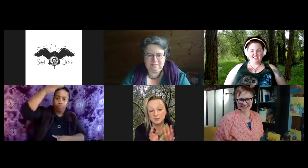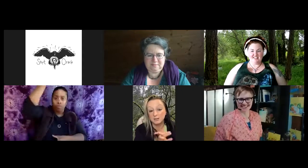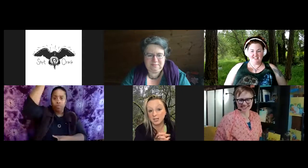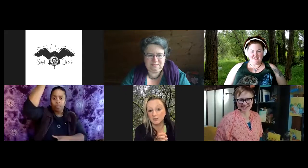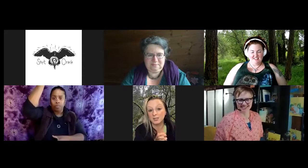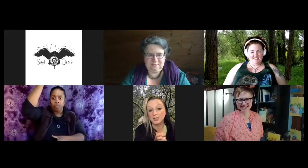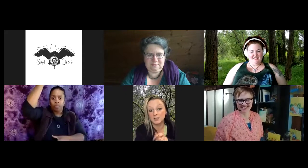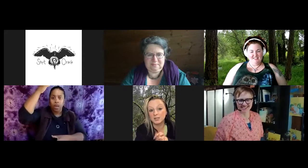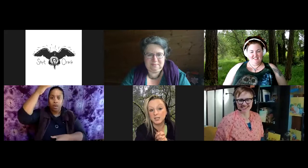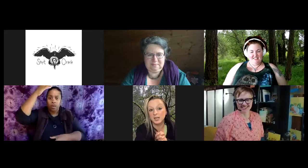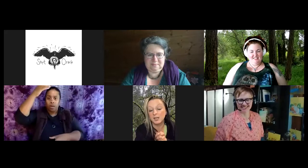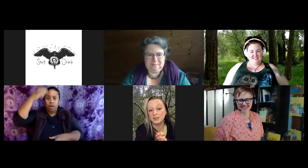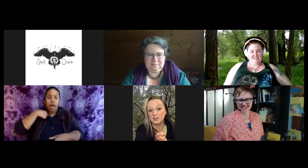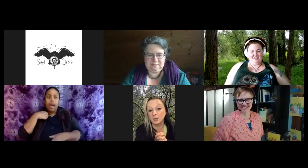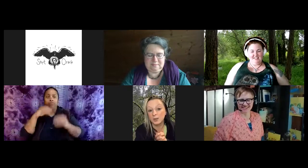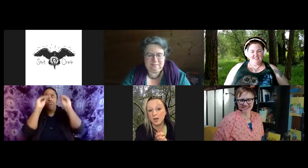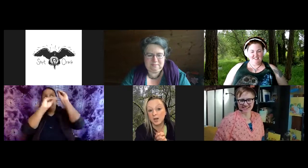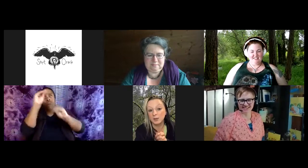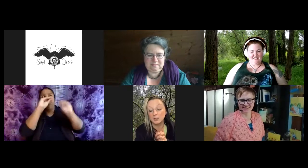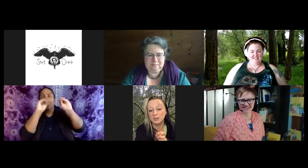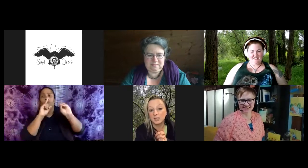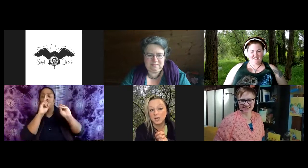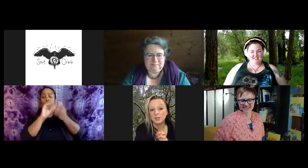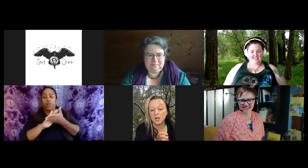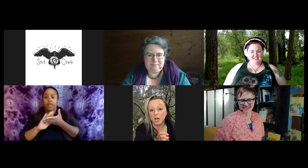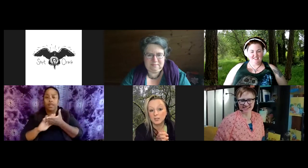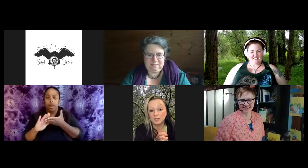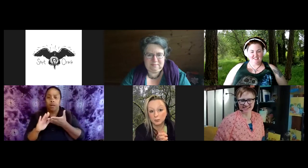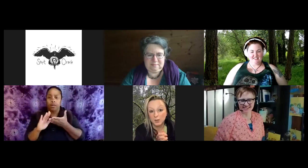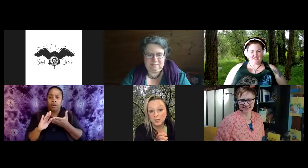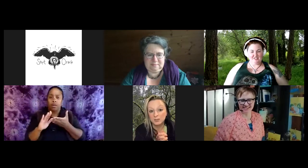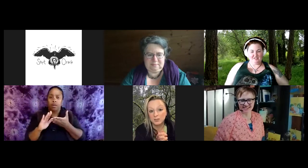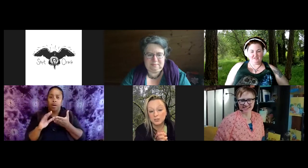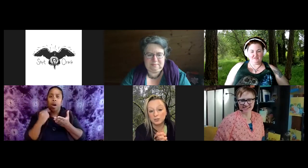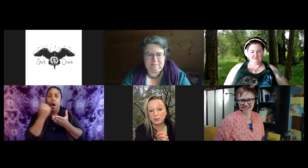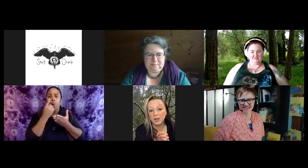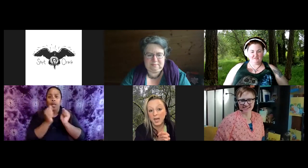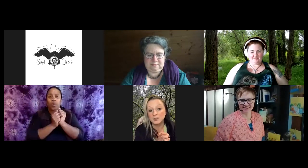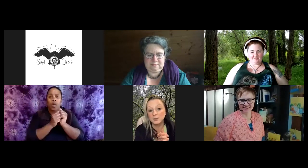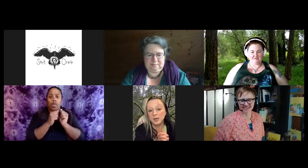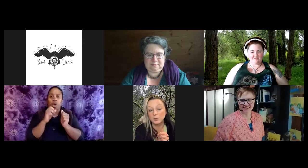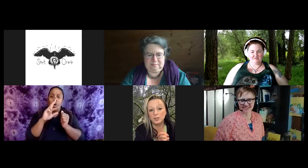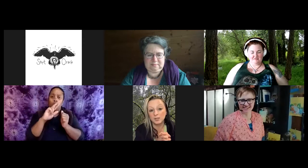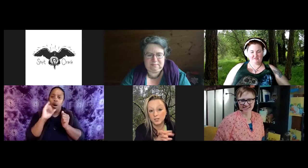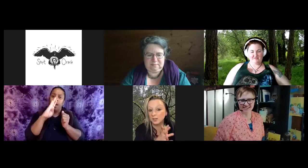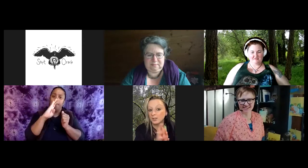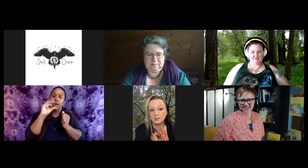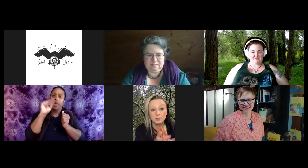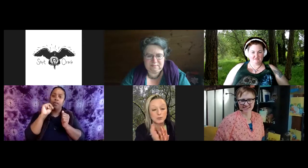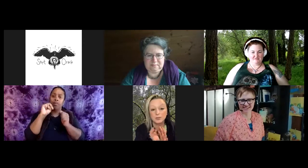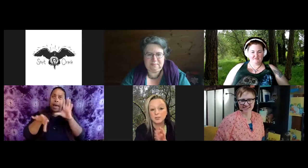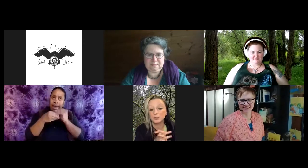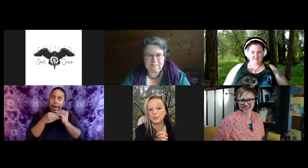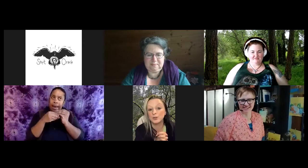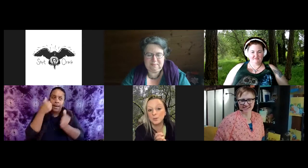had it done really nicely. And so we always cut ribbon to add to the maypole every year and